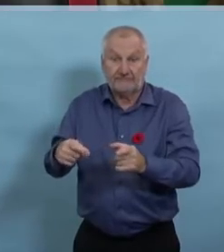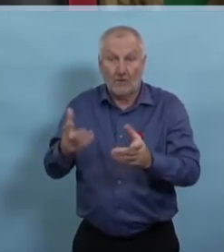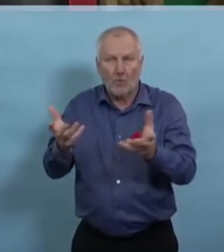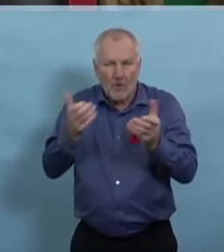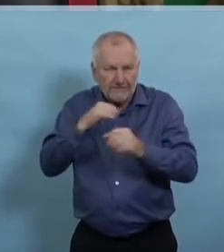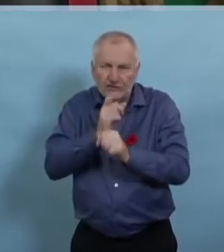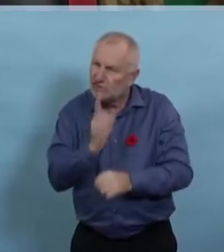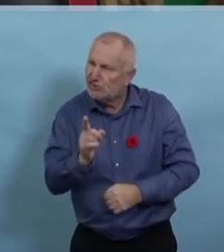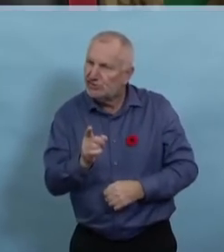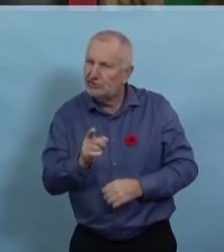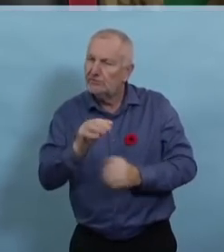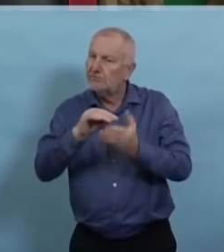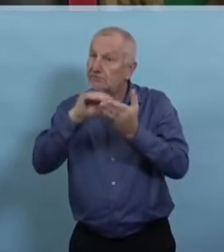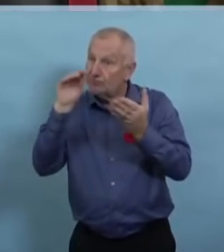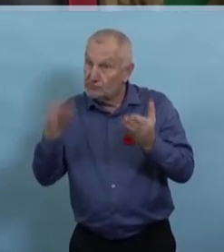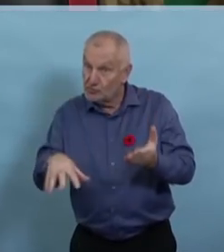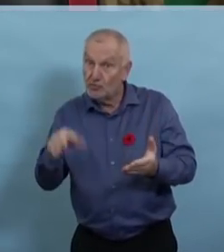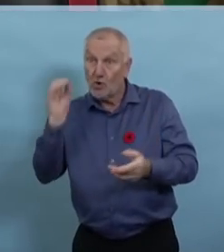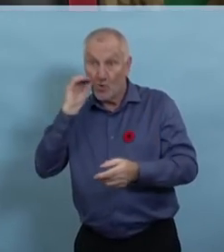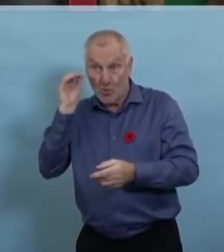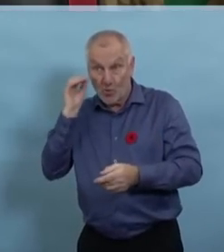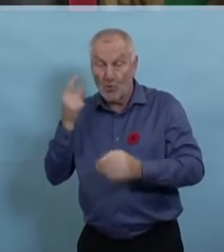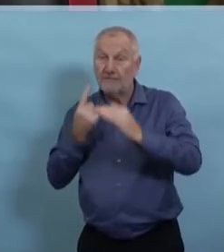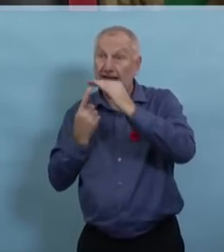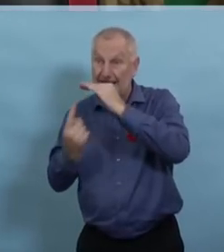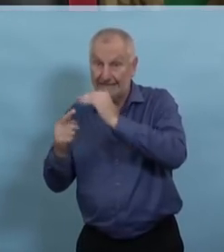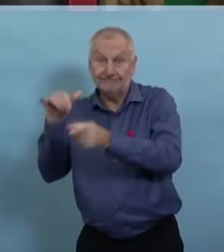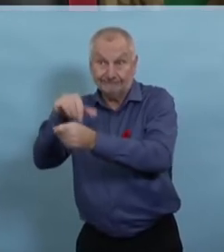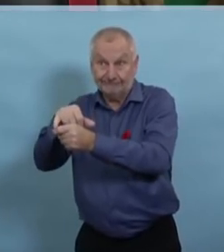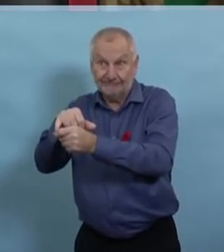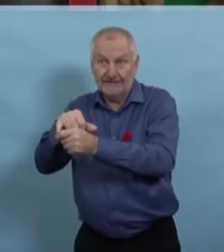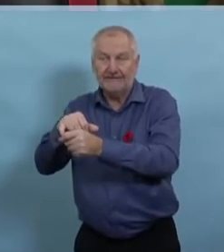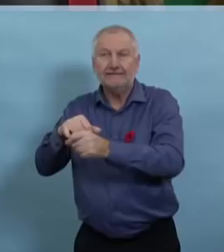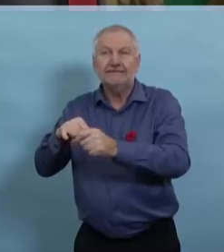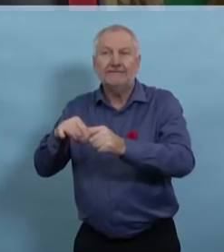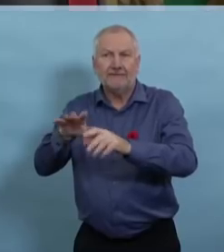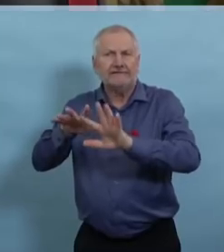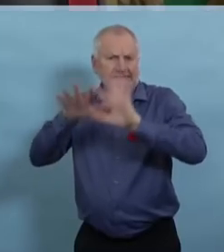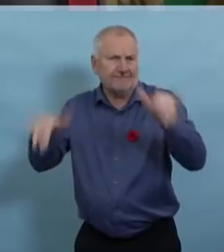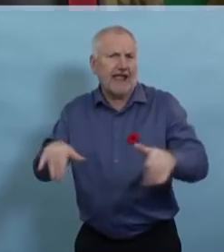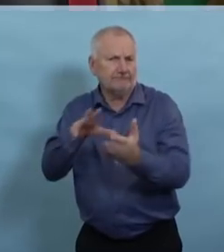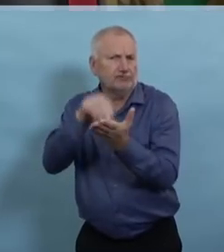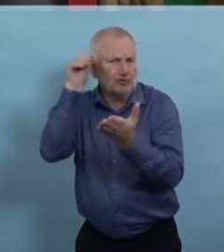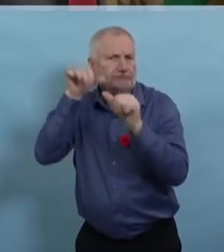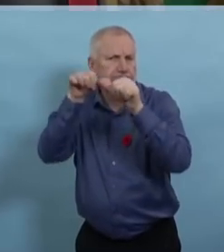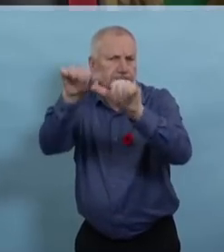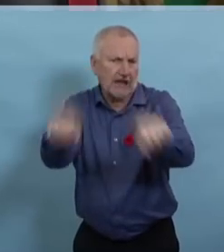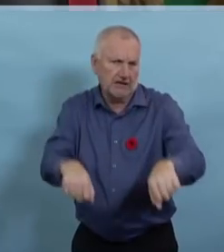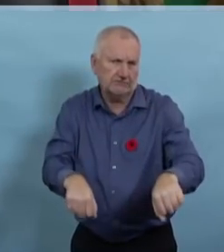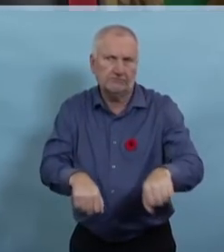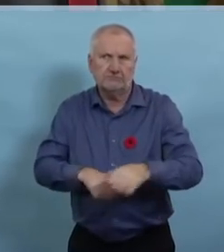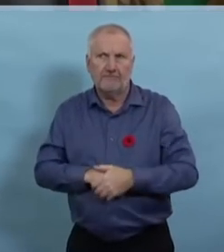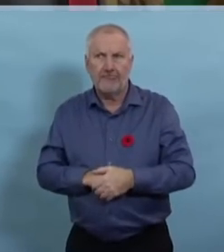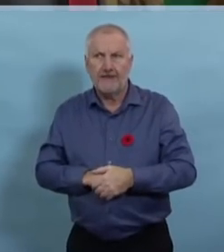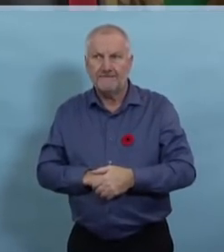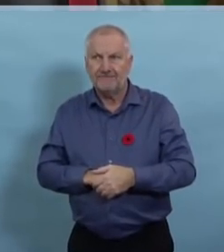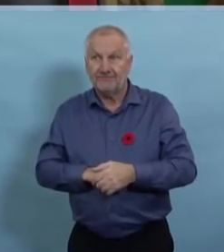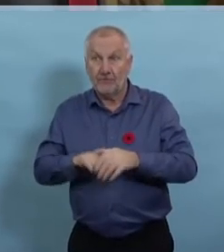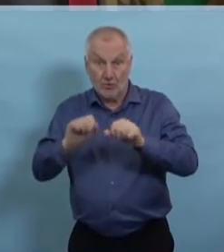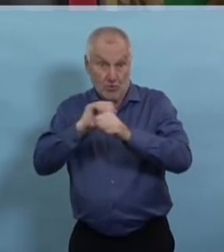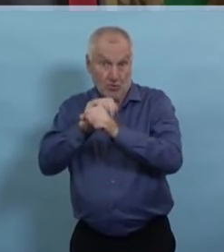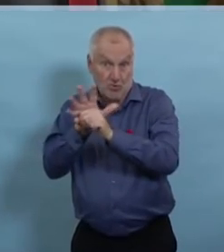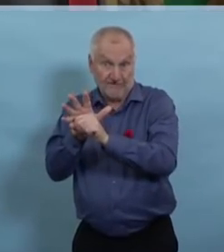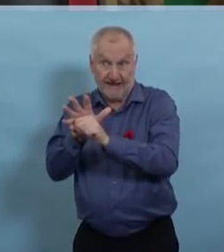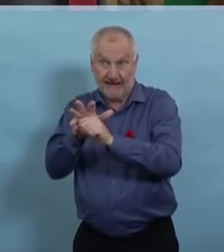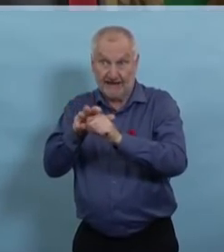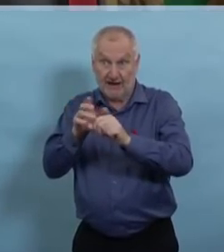they're isolating at home. And so we're talking about those kids too at this point. And we know that as the cases increase within the community,